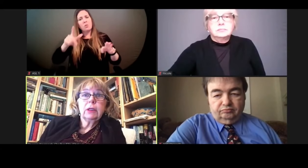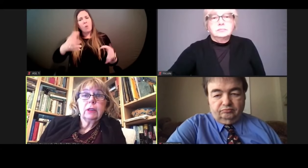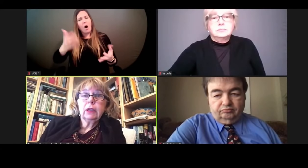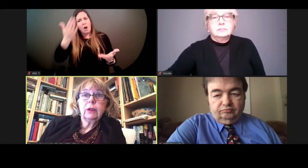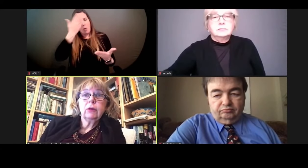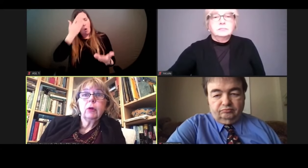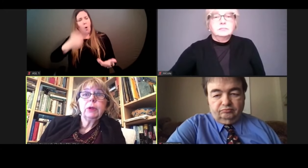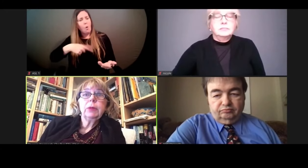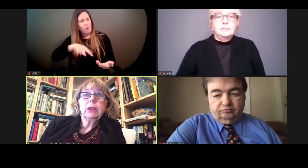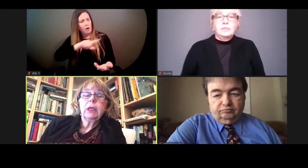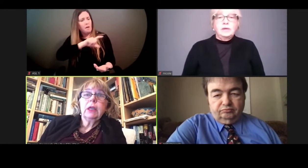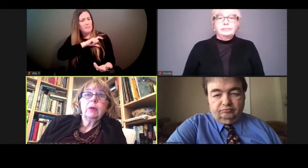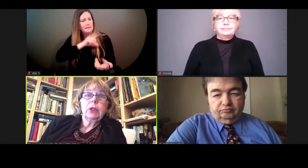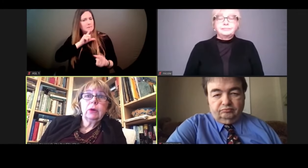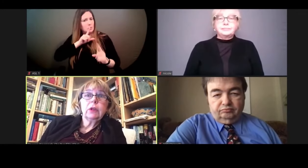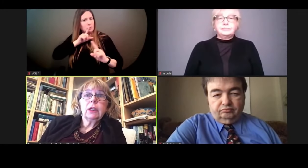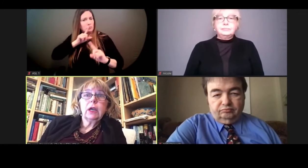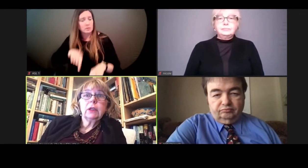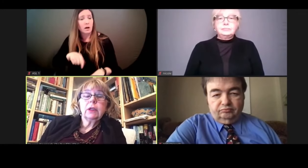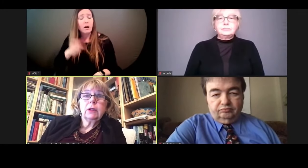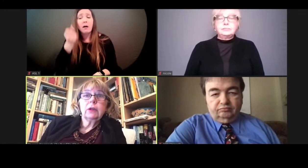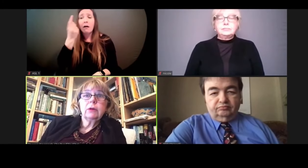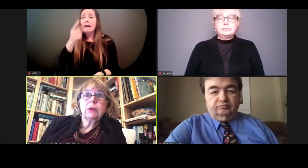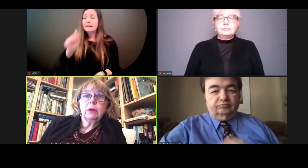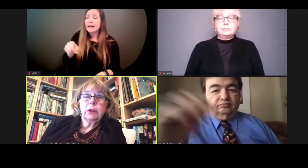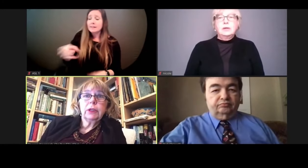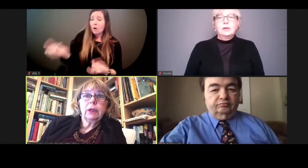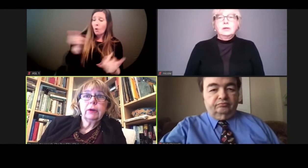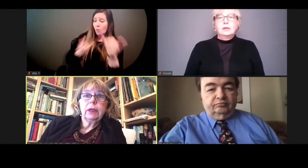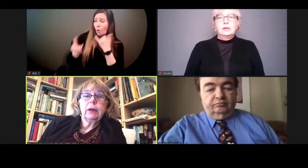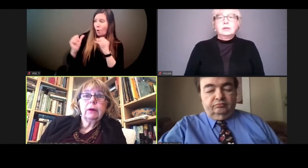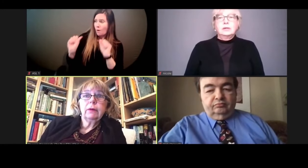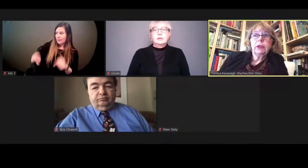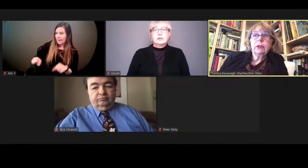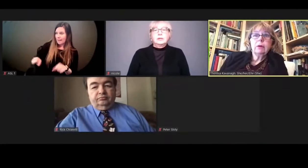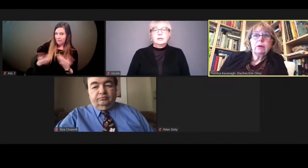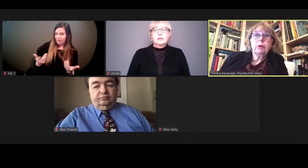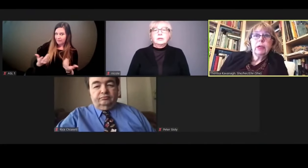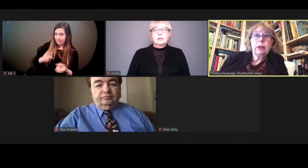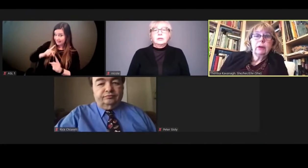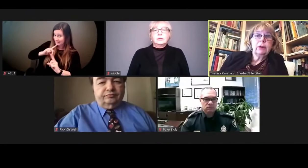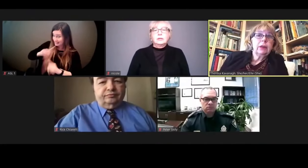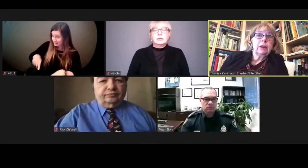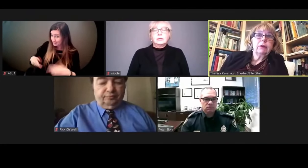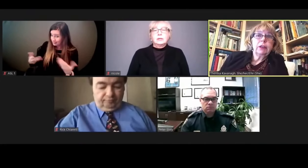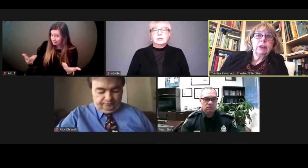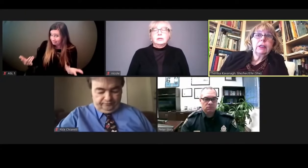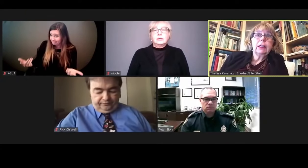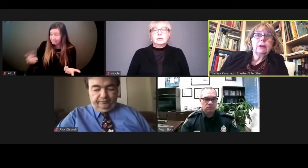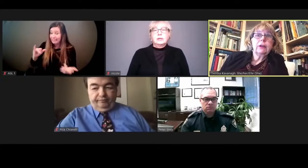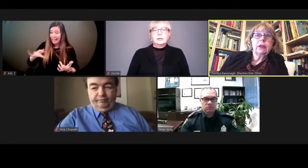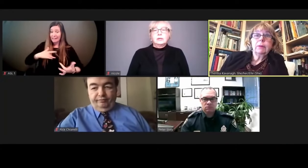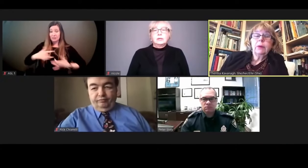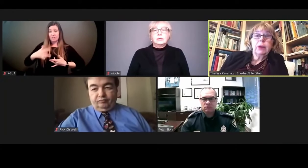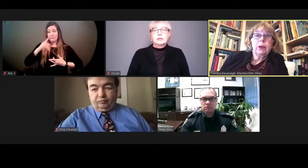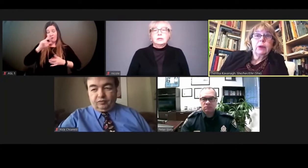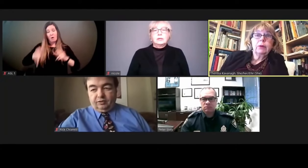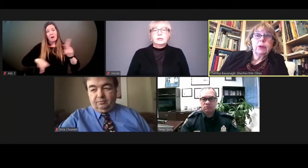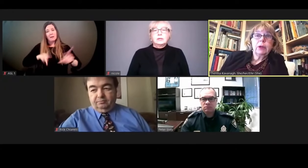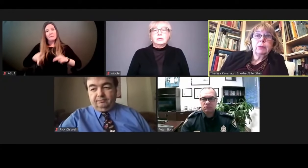that the lines are open, but those are the kinds of concerns that we're hearing that create a feeling that